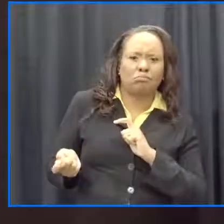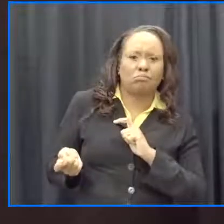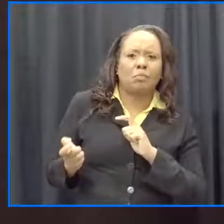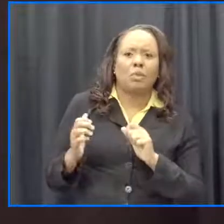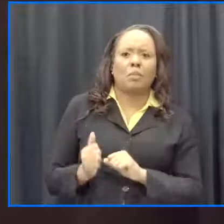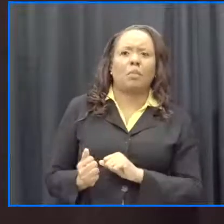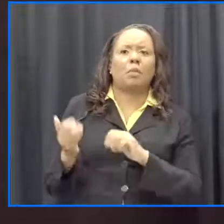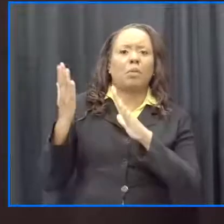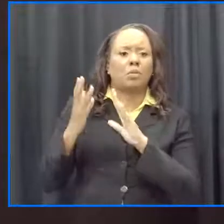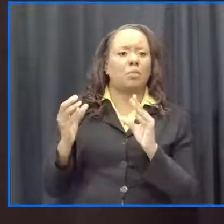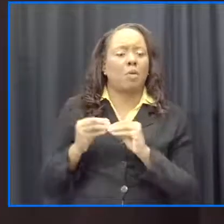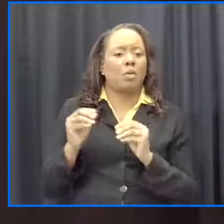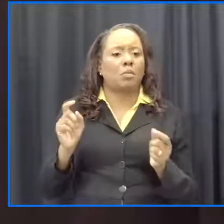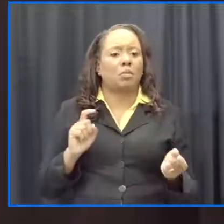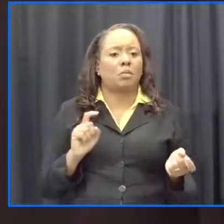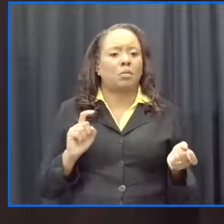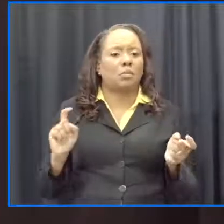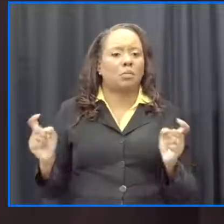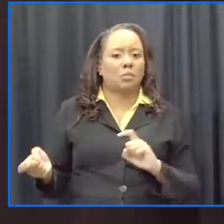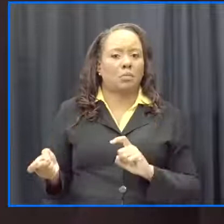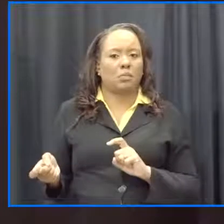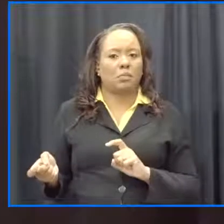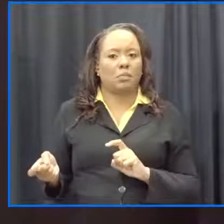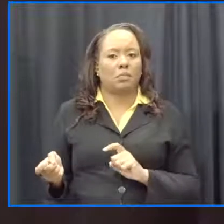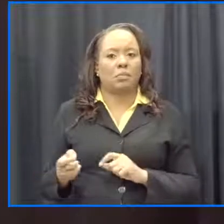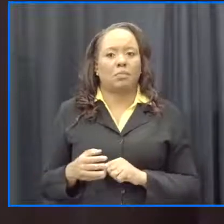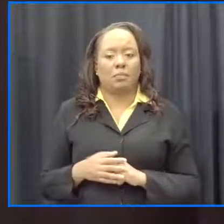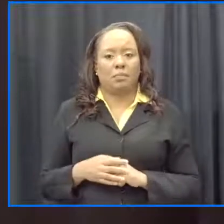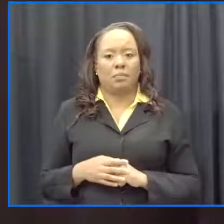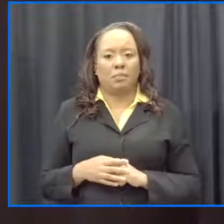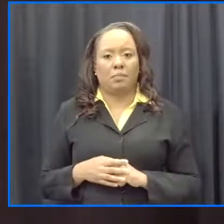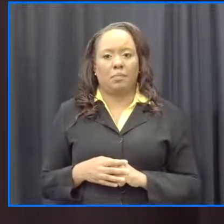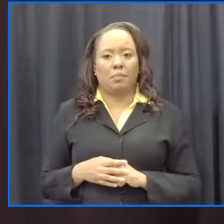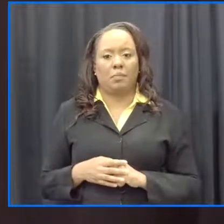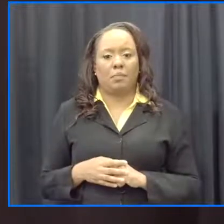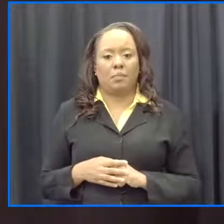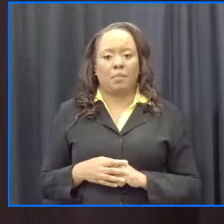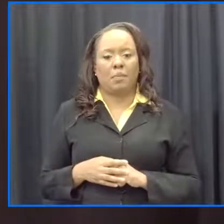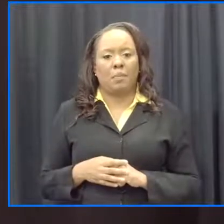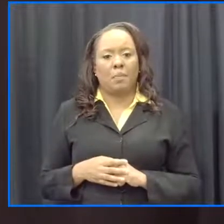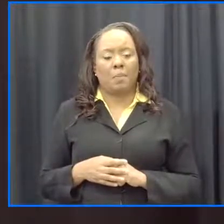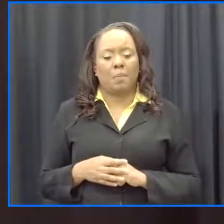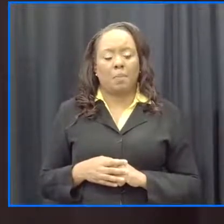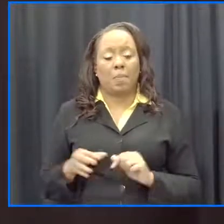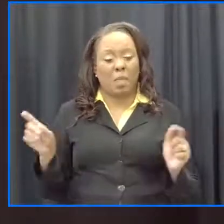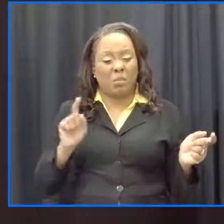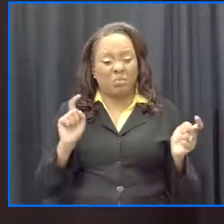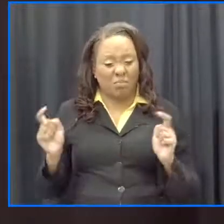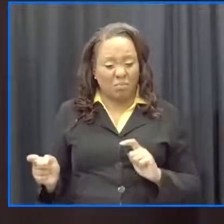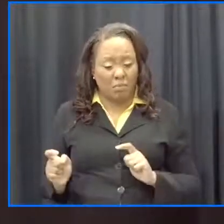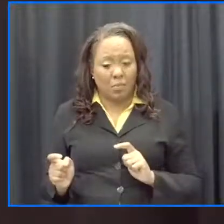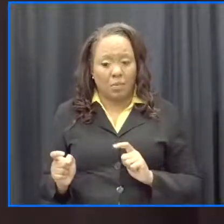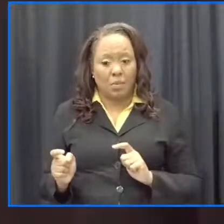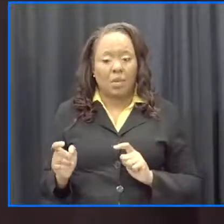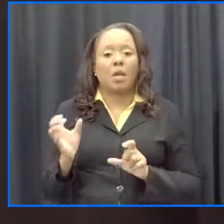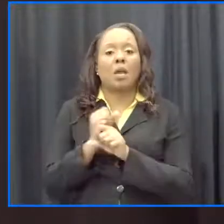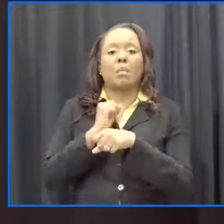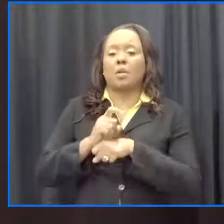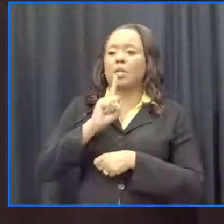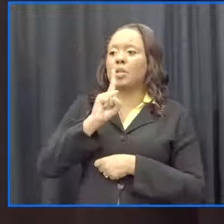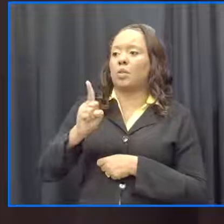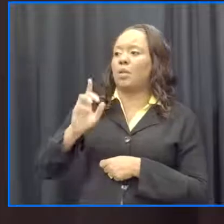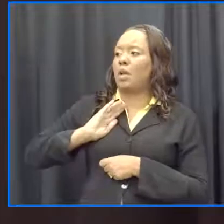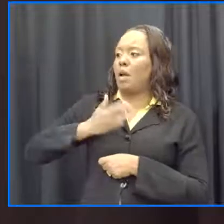transformational approach to ensure, as we've been urged by the learned Attorney General, that